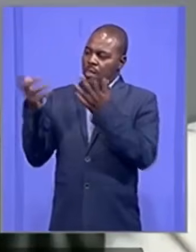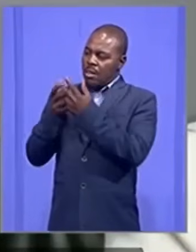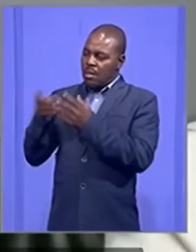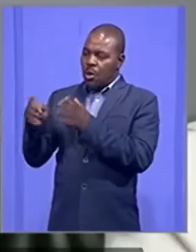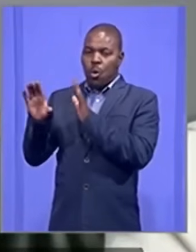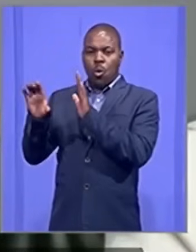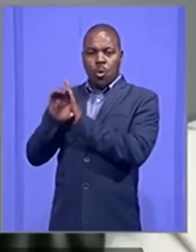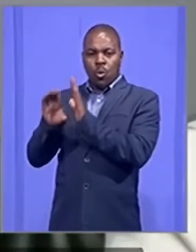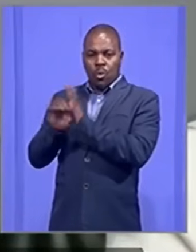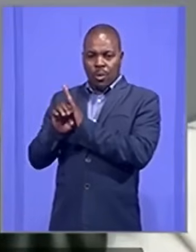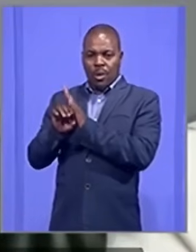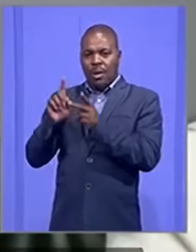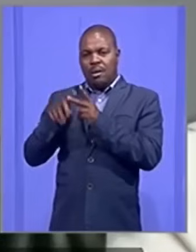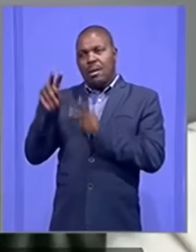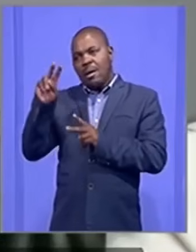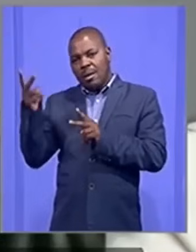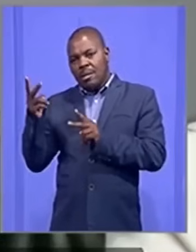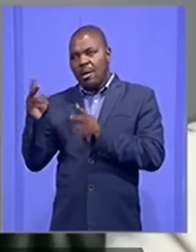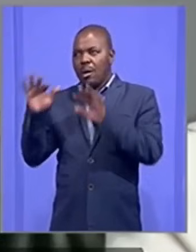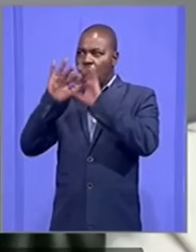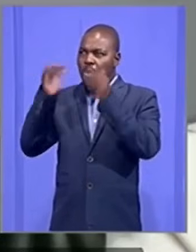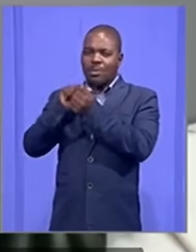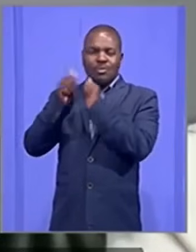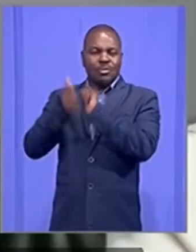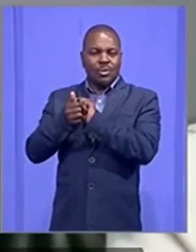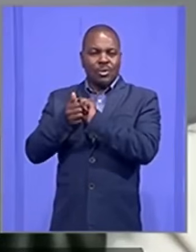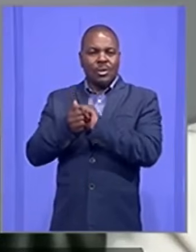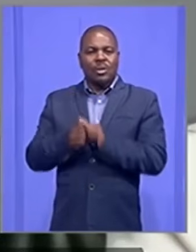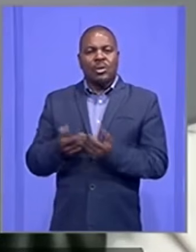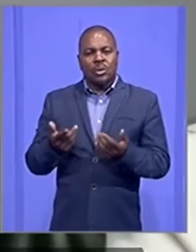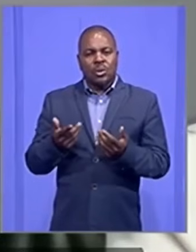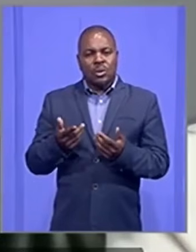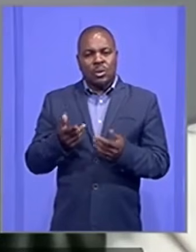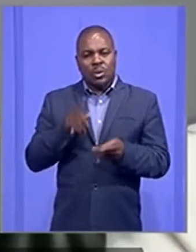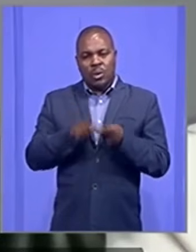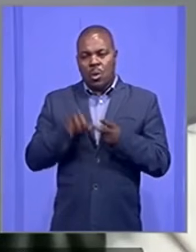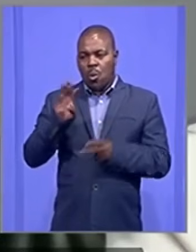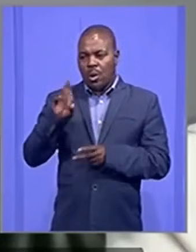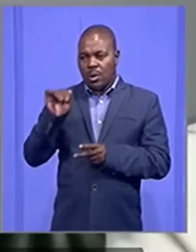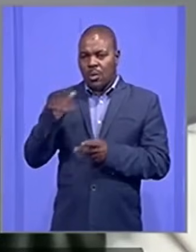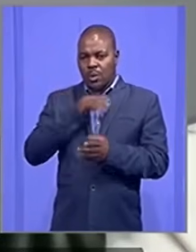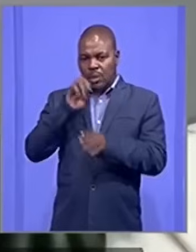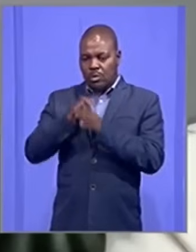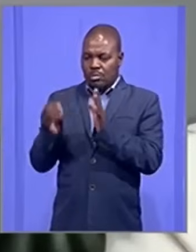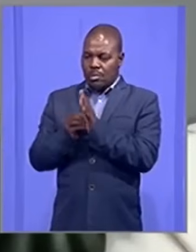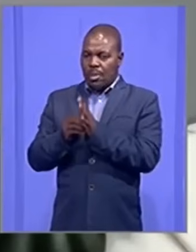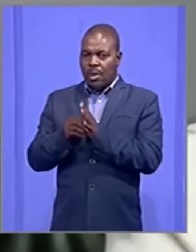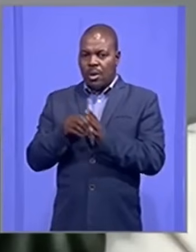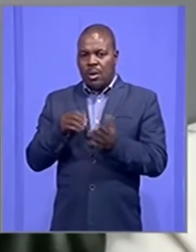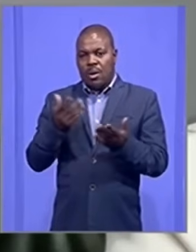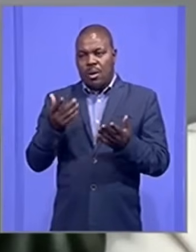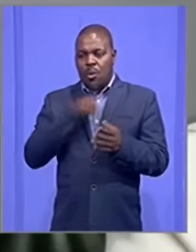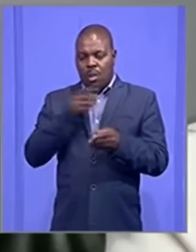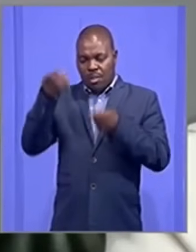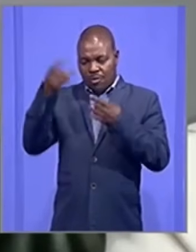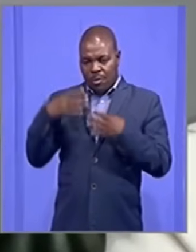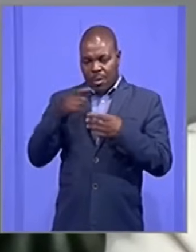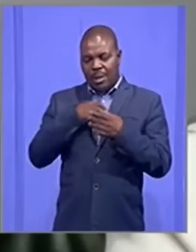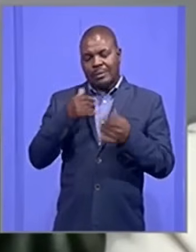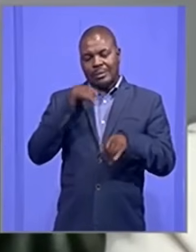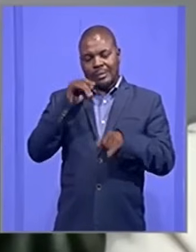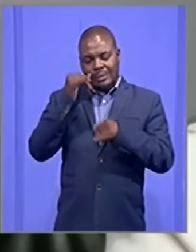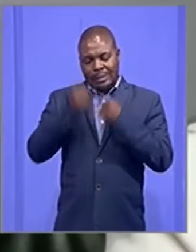and with other precepts of global sport had to be stalled when WADA sent this non-compliance and gave us this strict